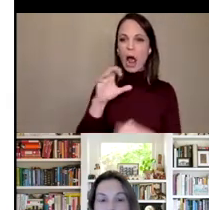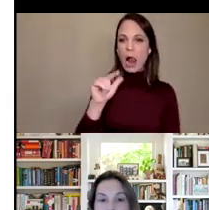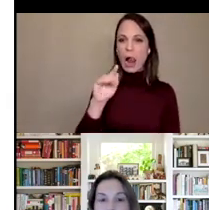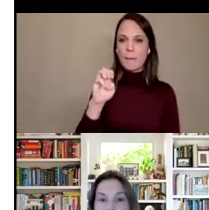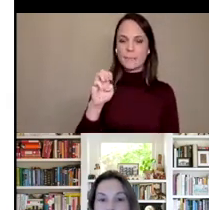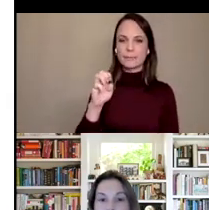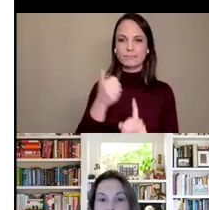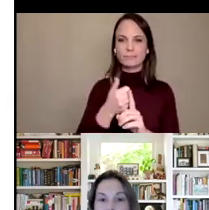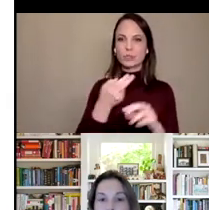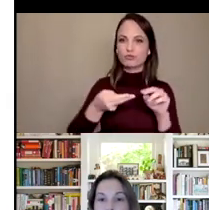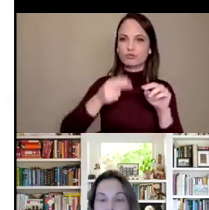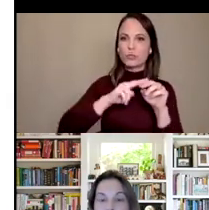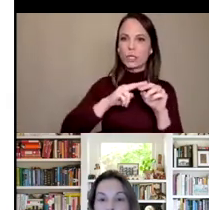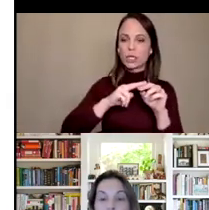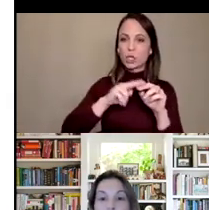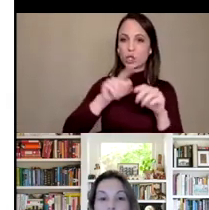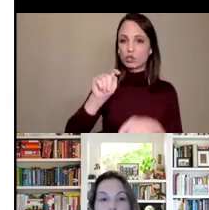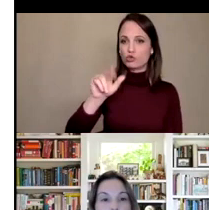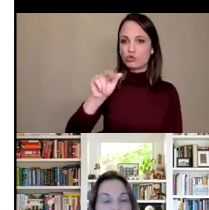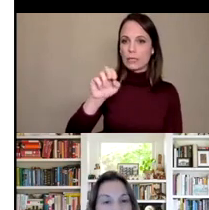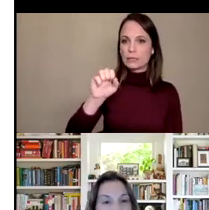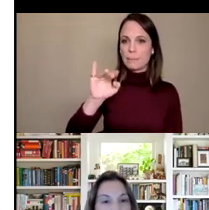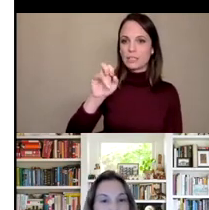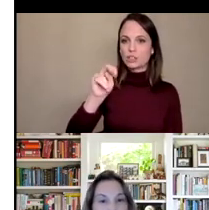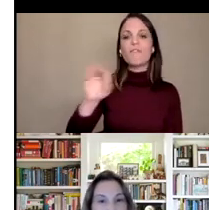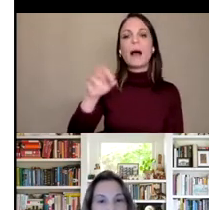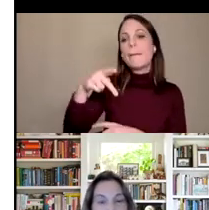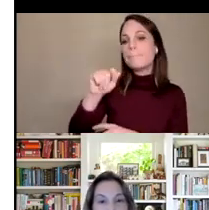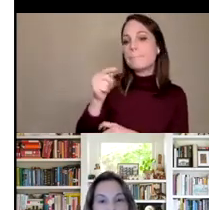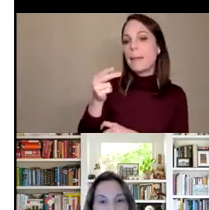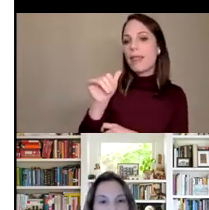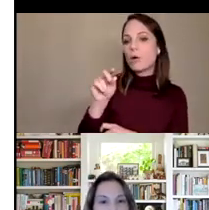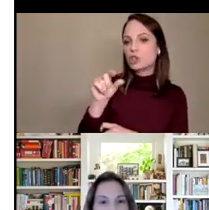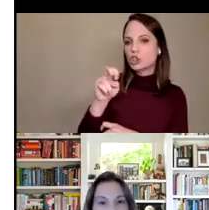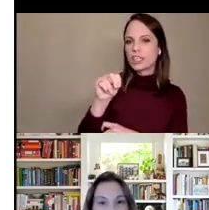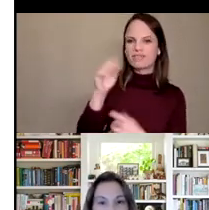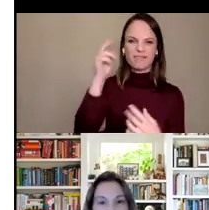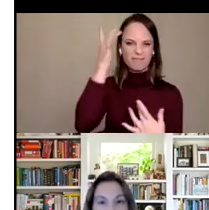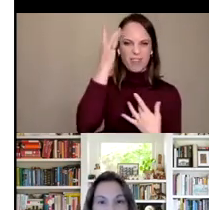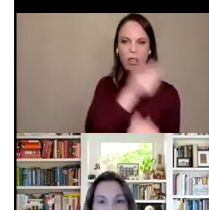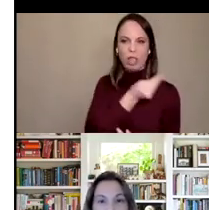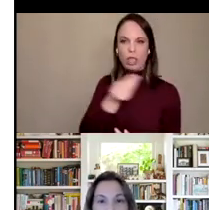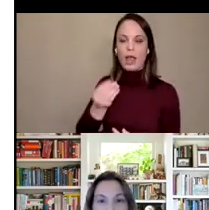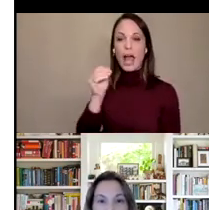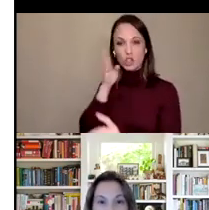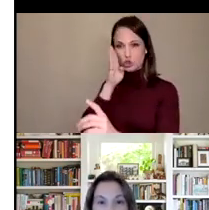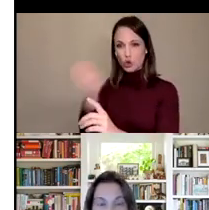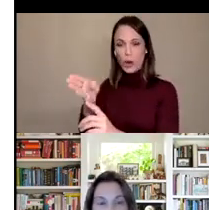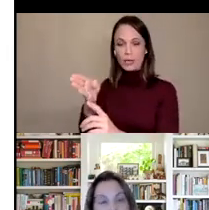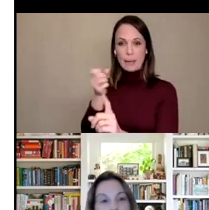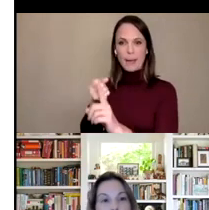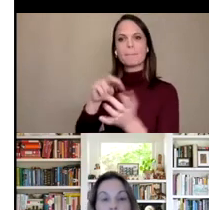change is increasing transmission of pathogens to humans, and also direct impacts such as extreme heat